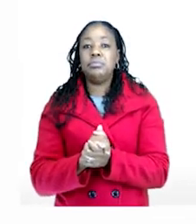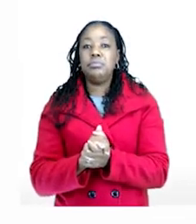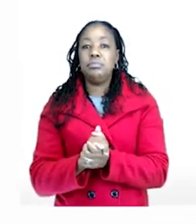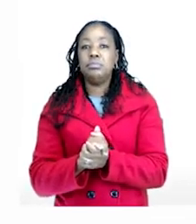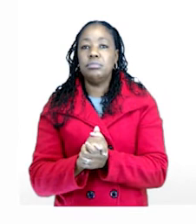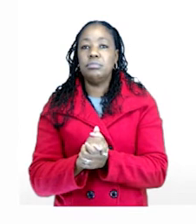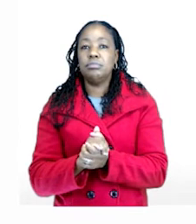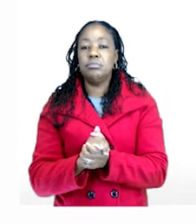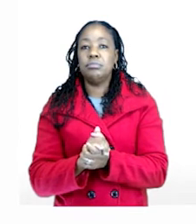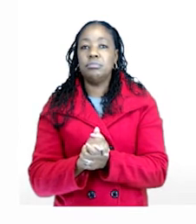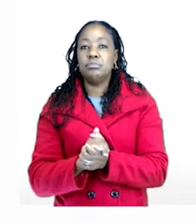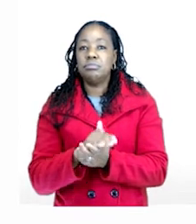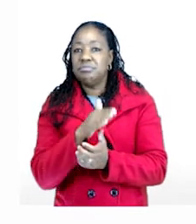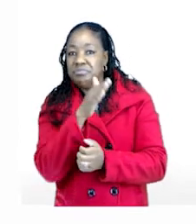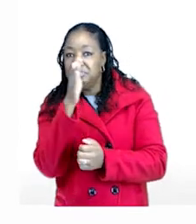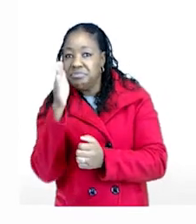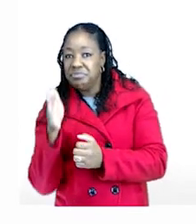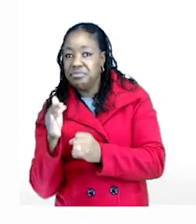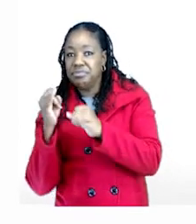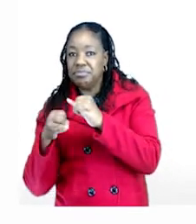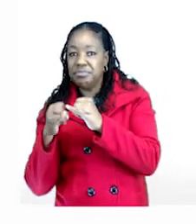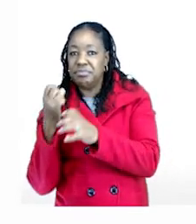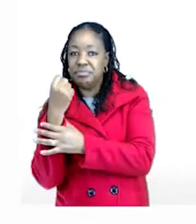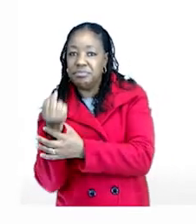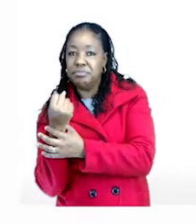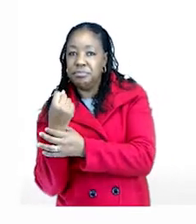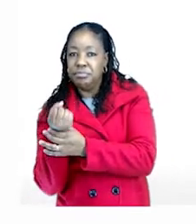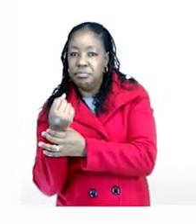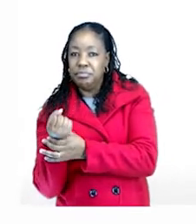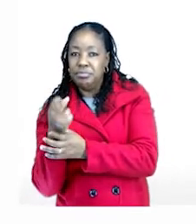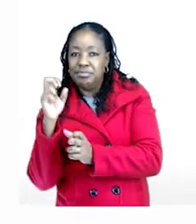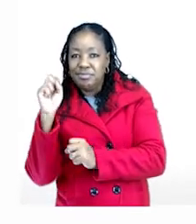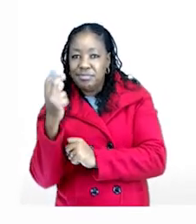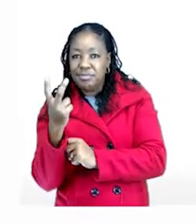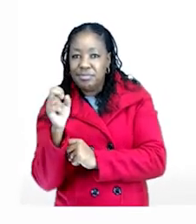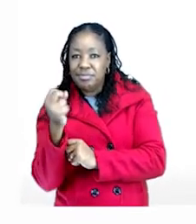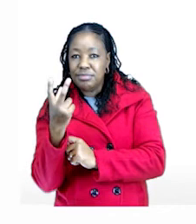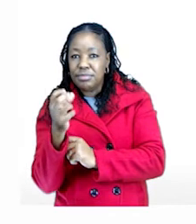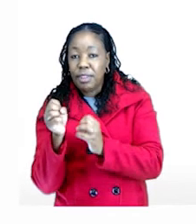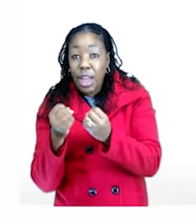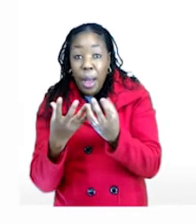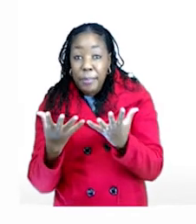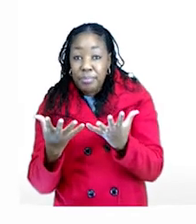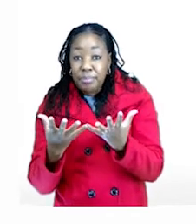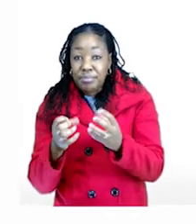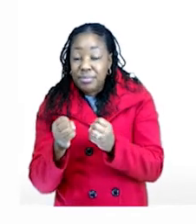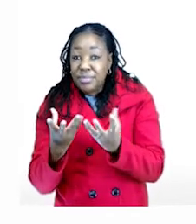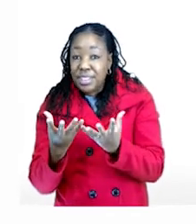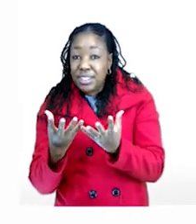stars. Now look at the last ball in the row. How many stars are